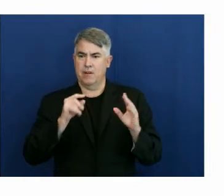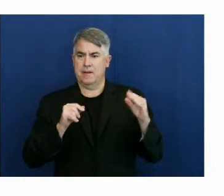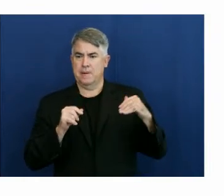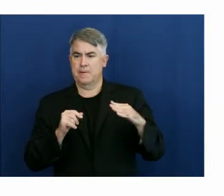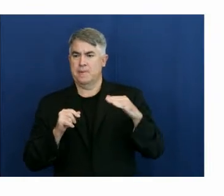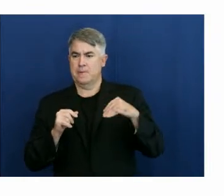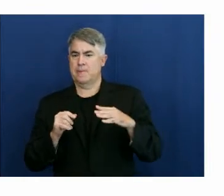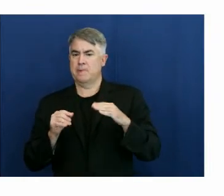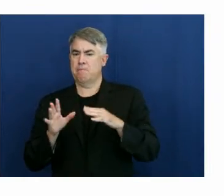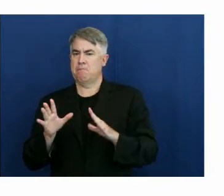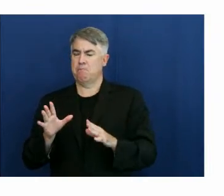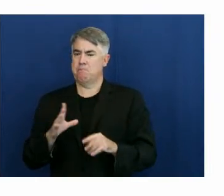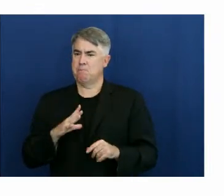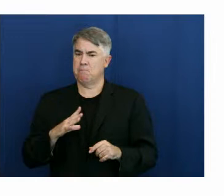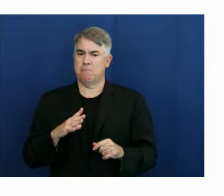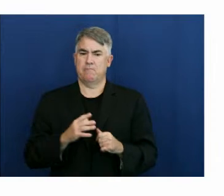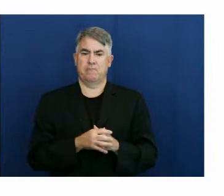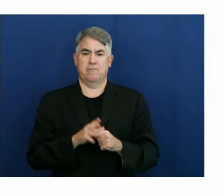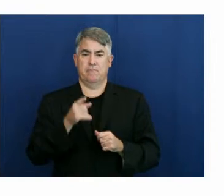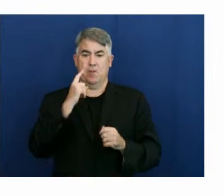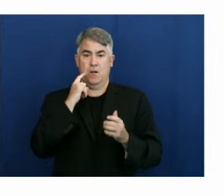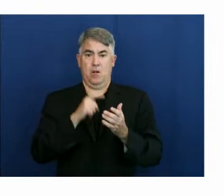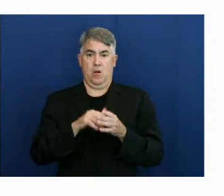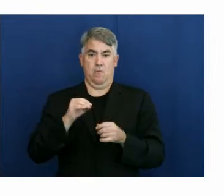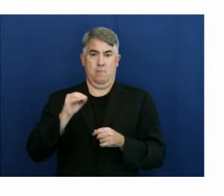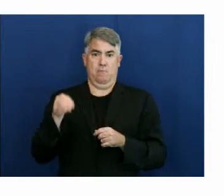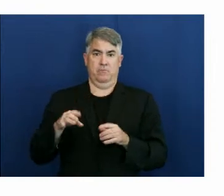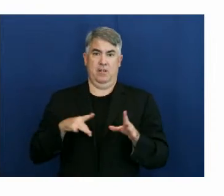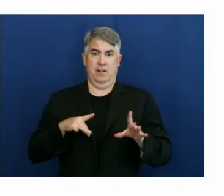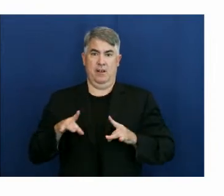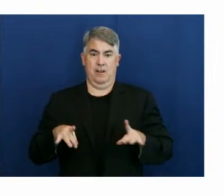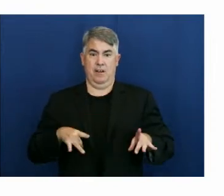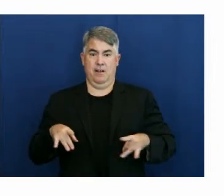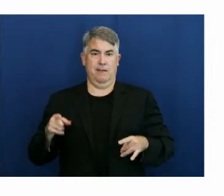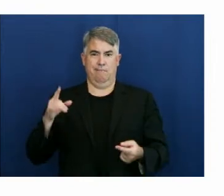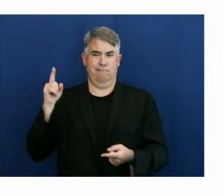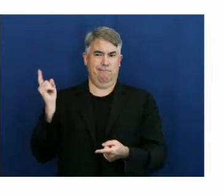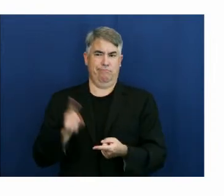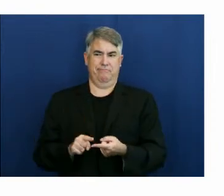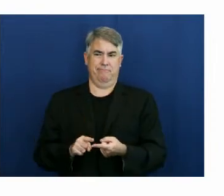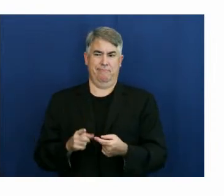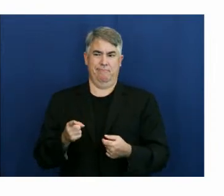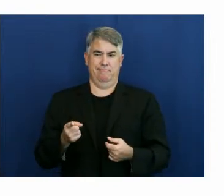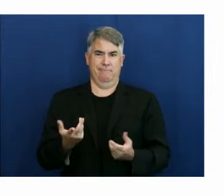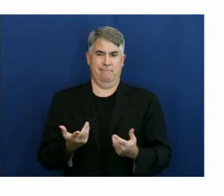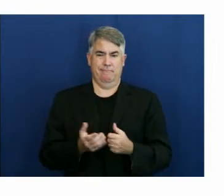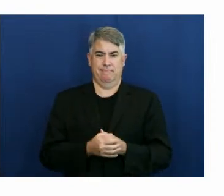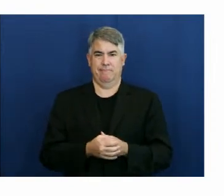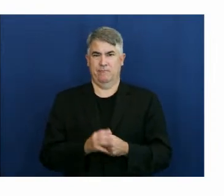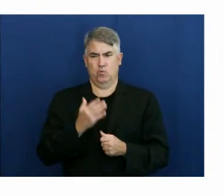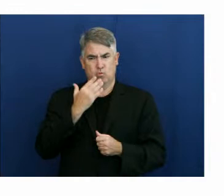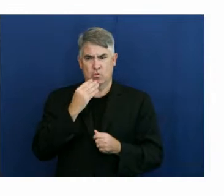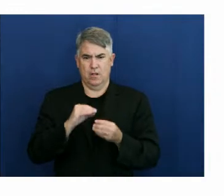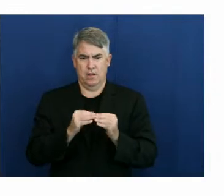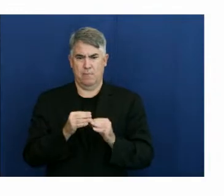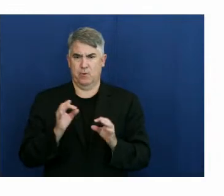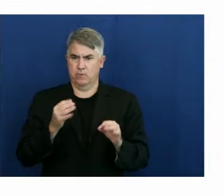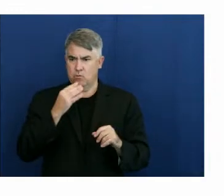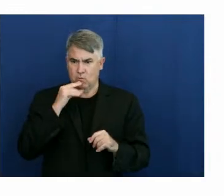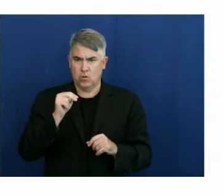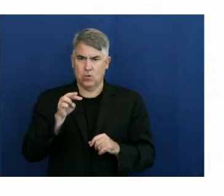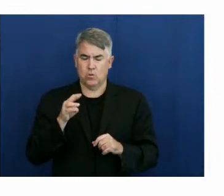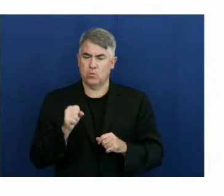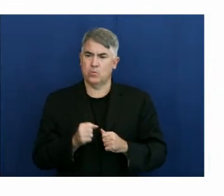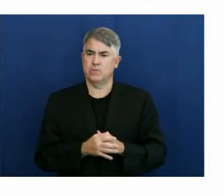I think what you see here is our percentage of positive low, our case rate low, and generally positive news overall about what we're